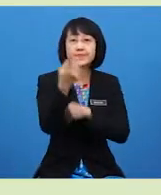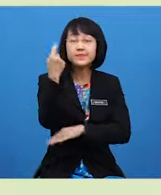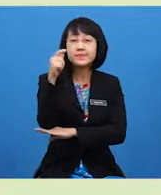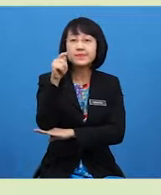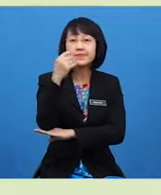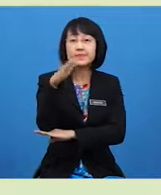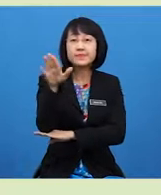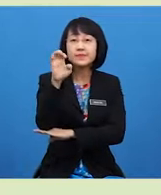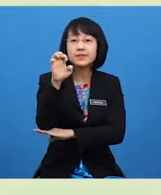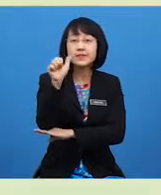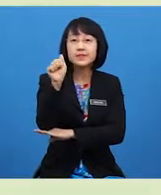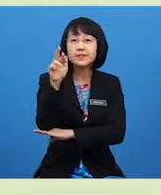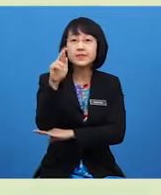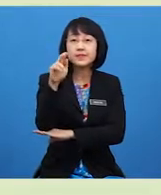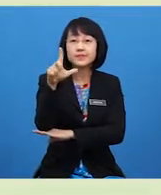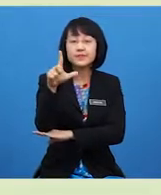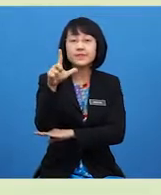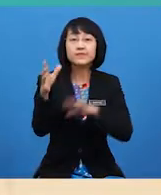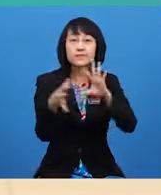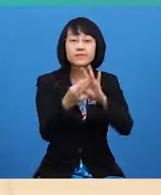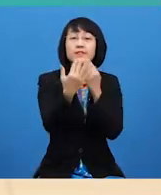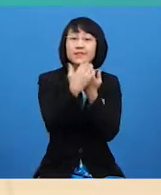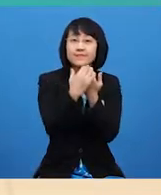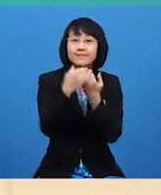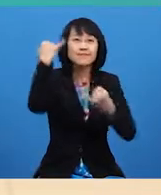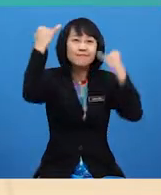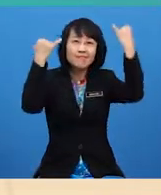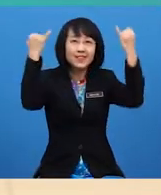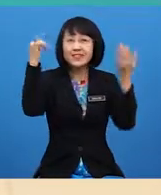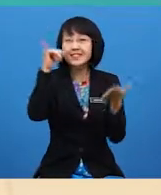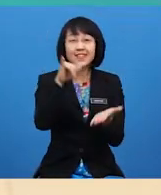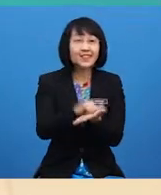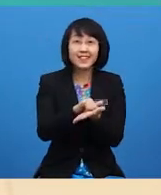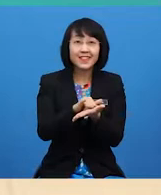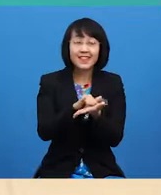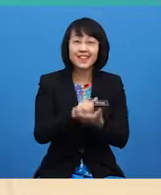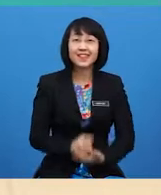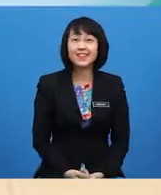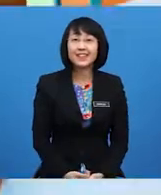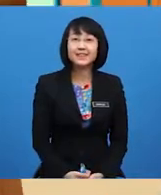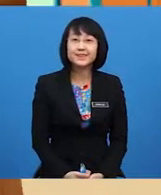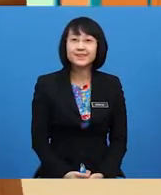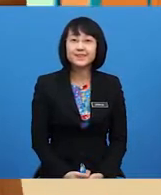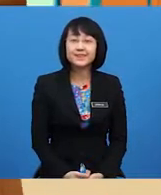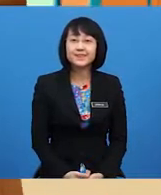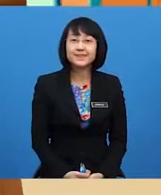the Earl of Sandwich. Imagine that!